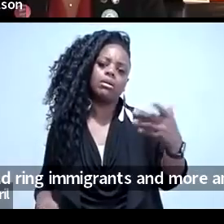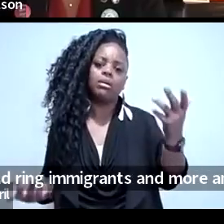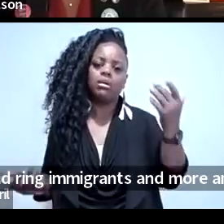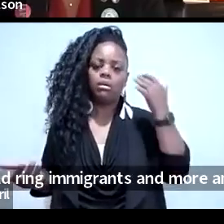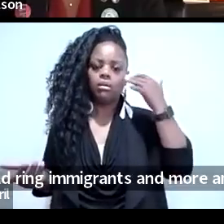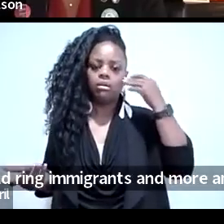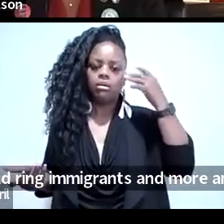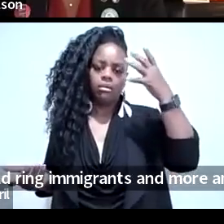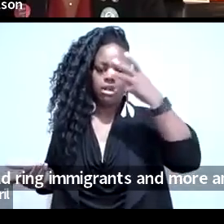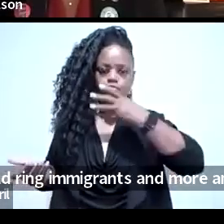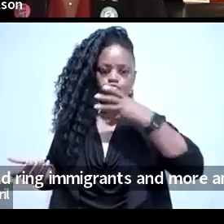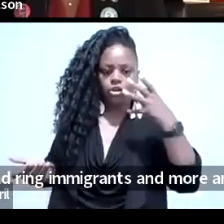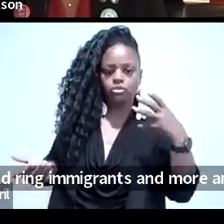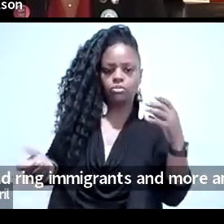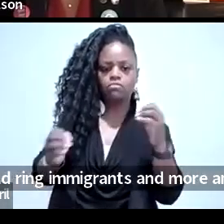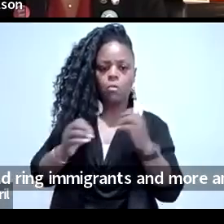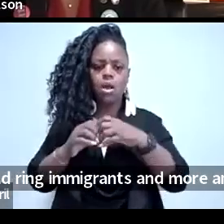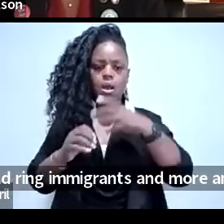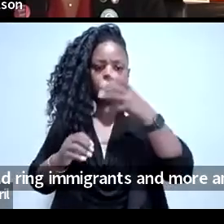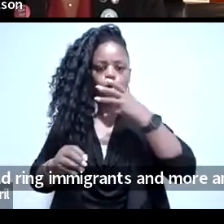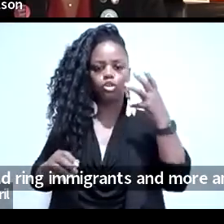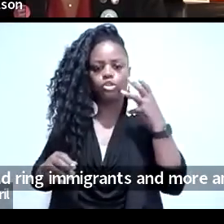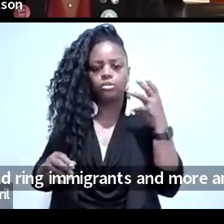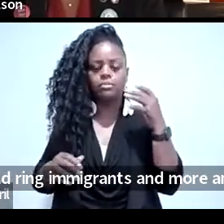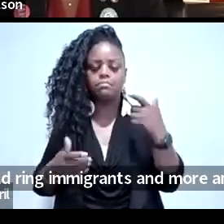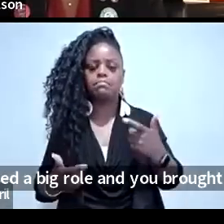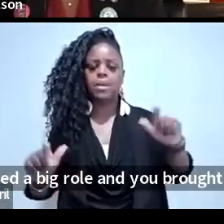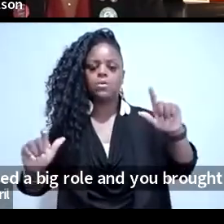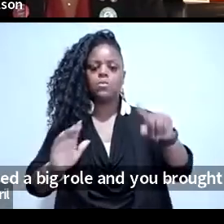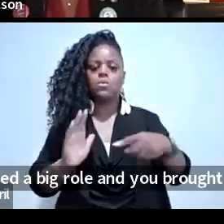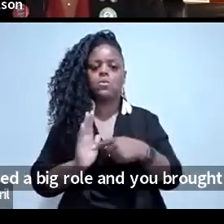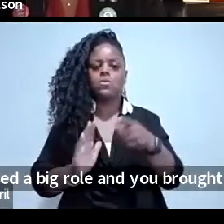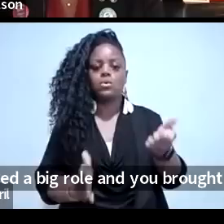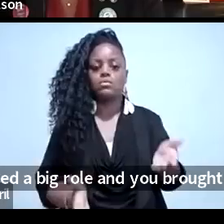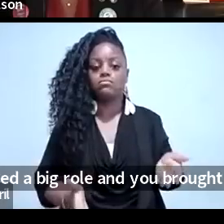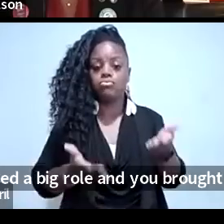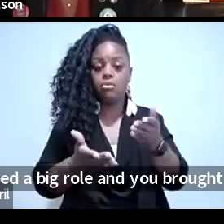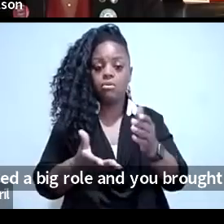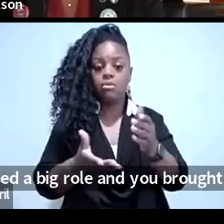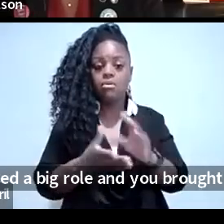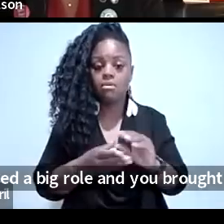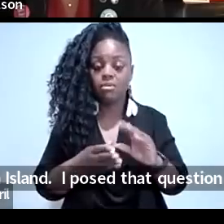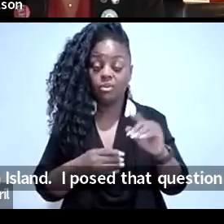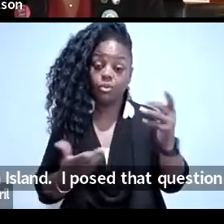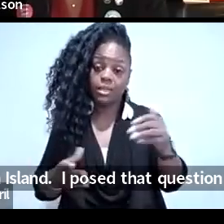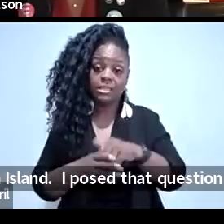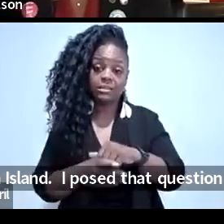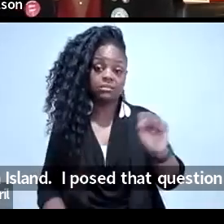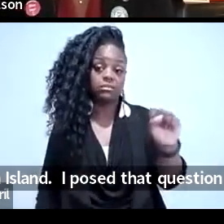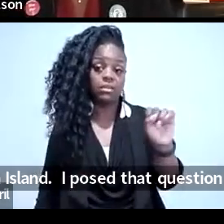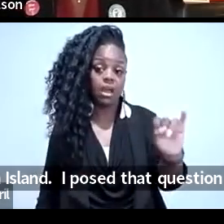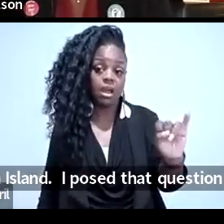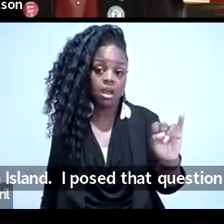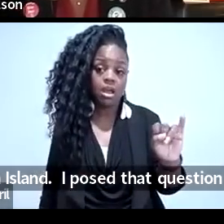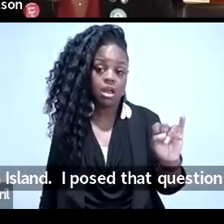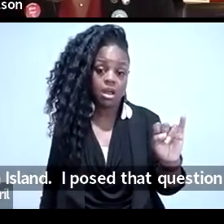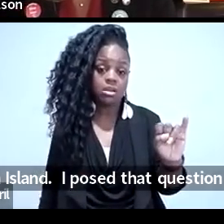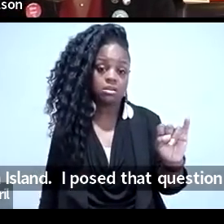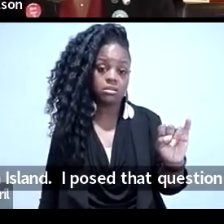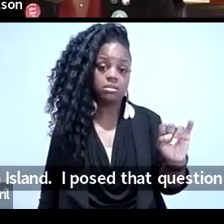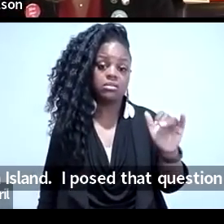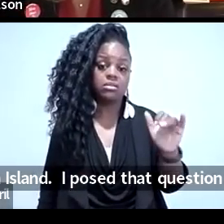in Staten Island. So I posed that question to you about more broadly across the country. How can we bring immigrant workers more into